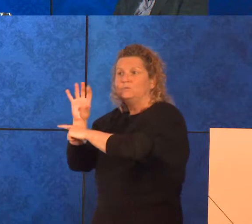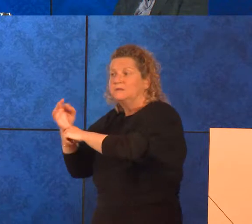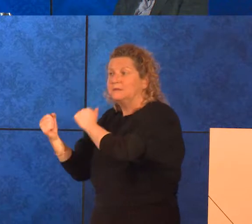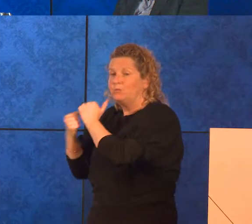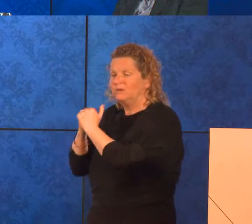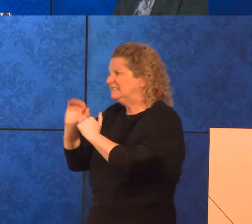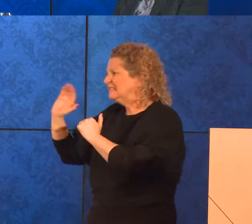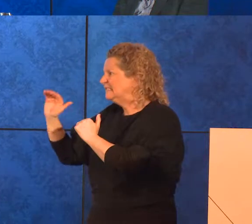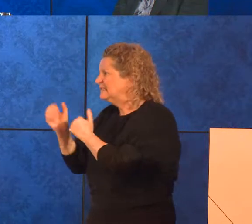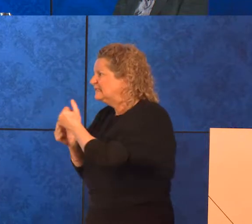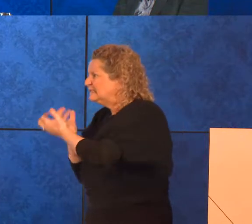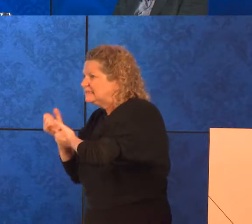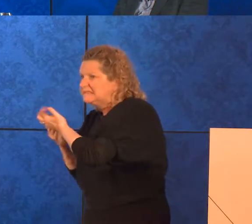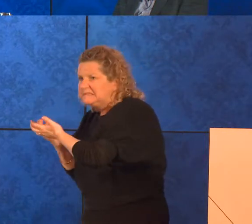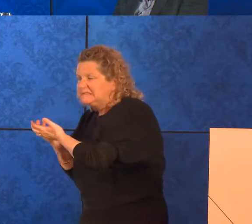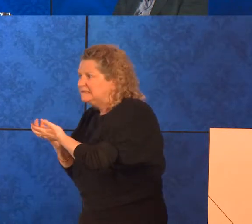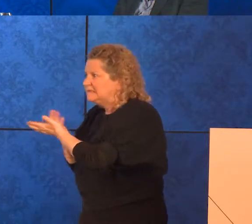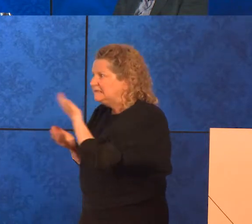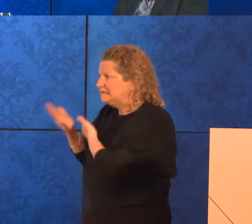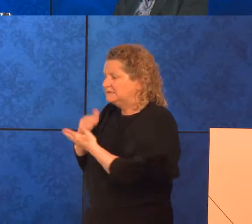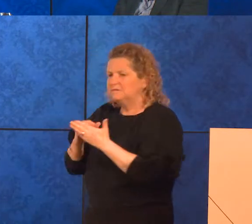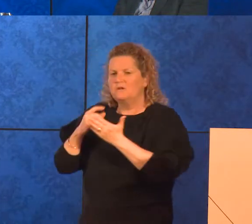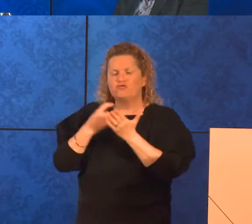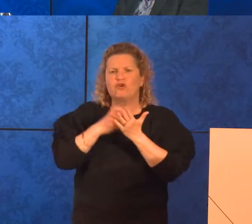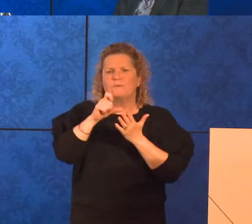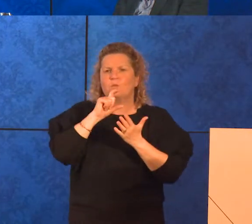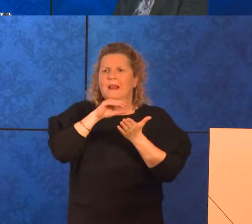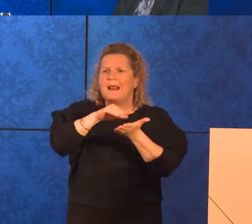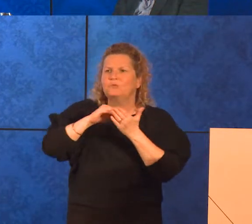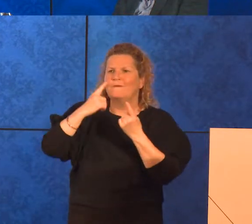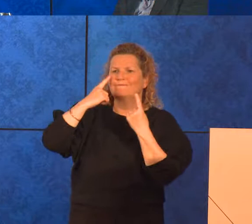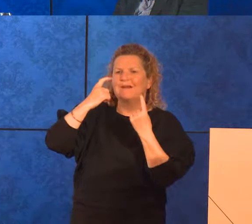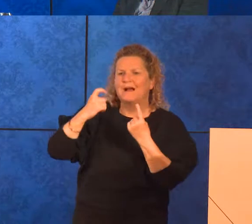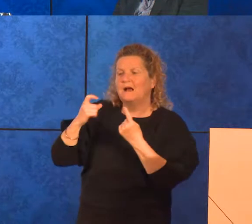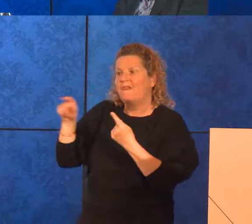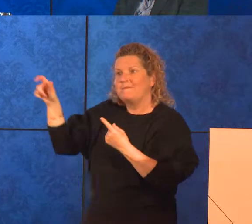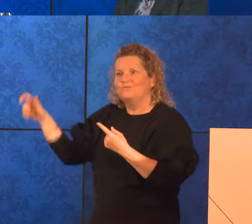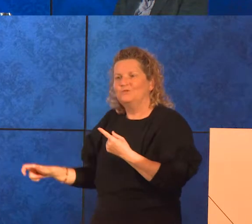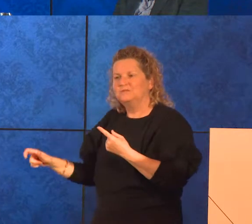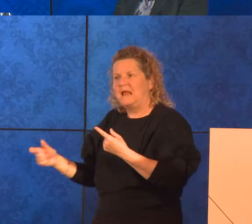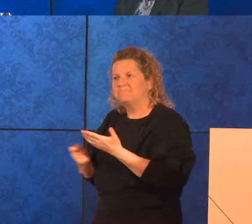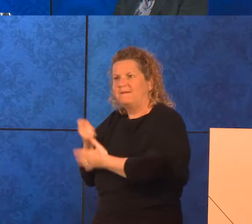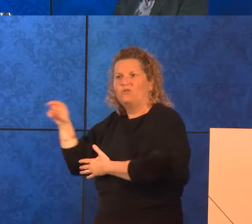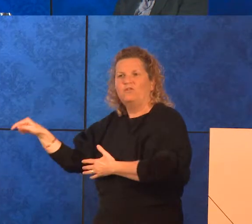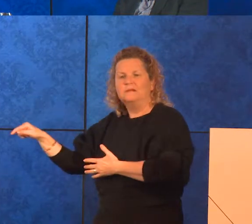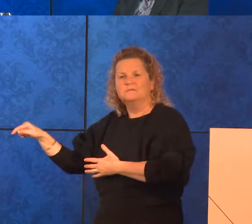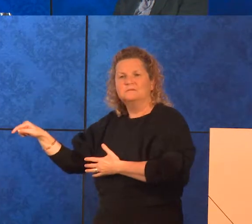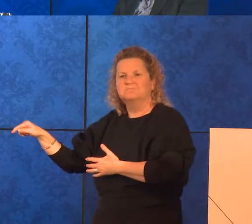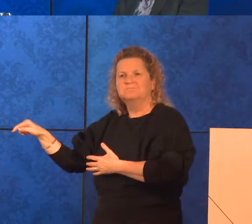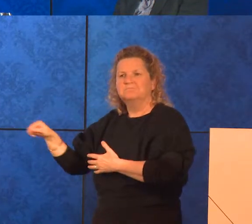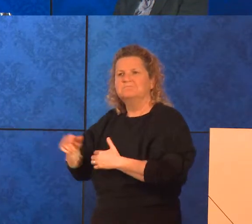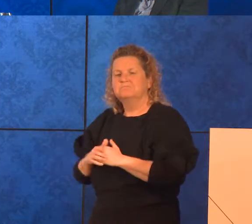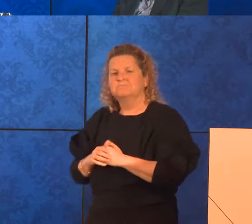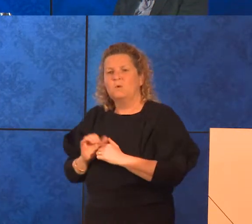support from, the Royal Commission would look at linking you in and actually covering the cost of that for you to do. Or there was a choice of